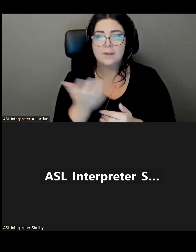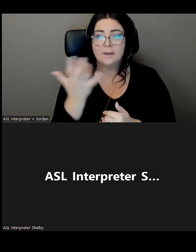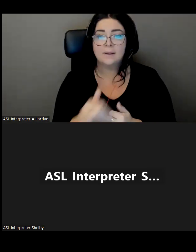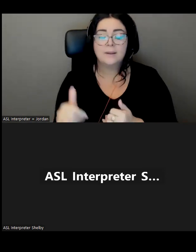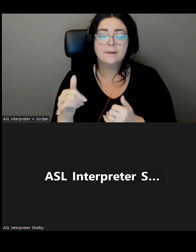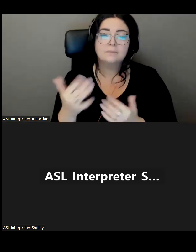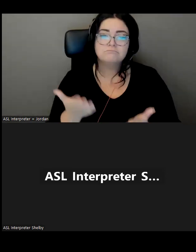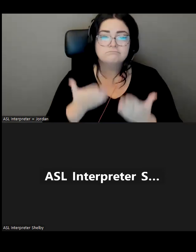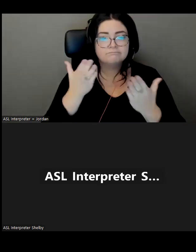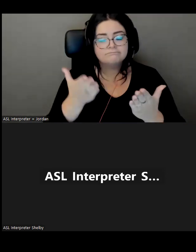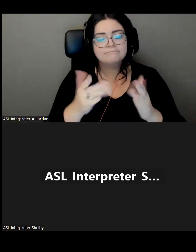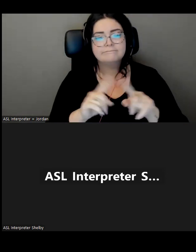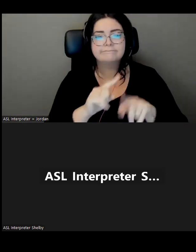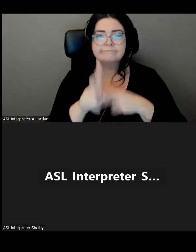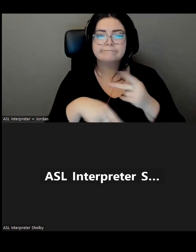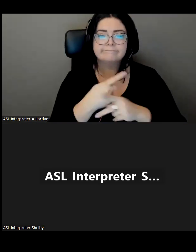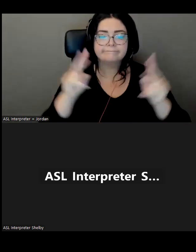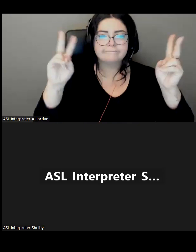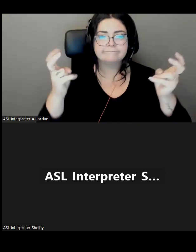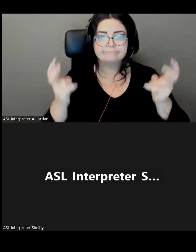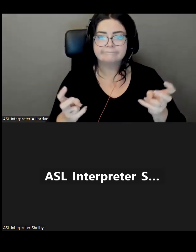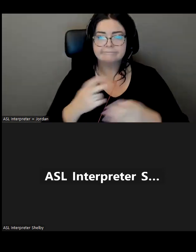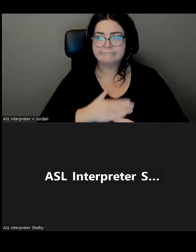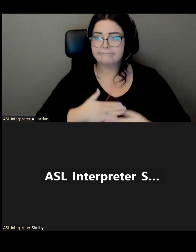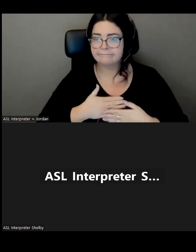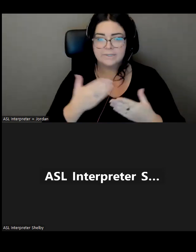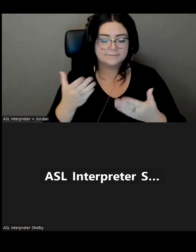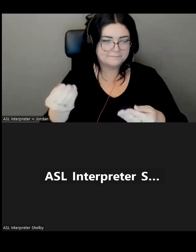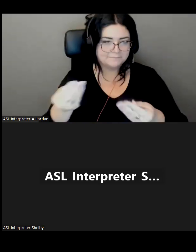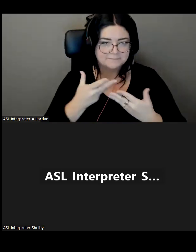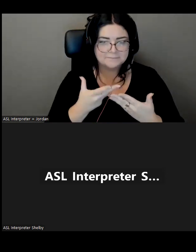or recommendations for presentations, please don't hesitate to reach out.